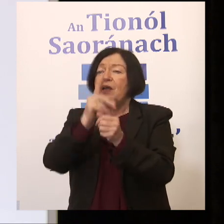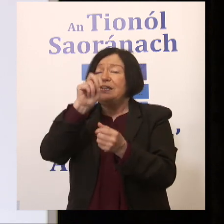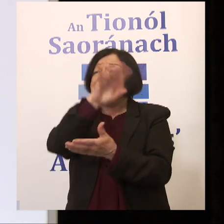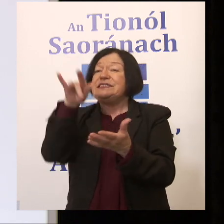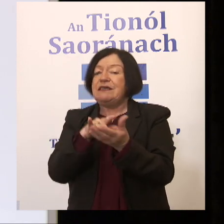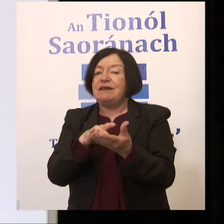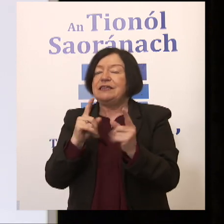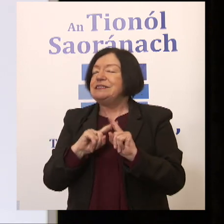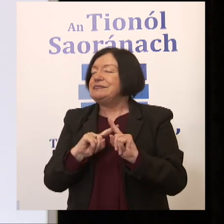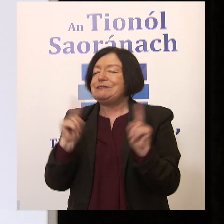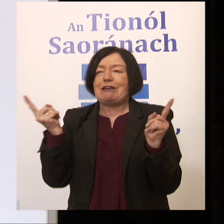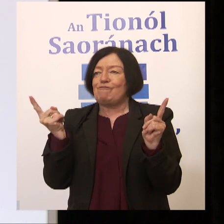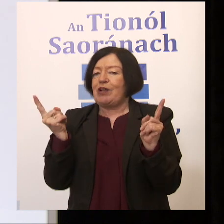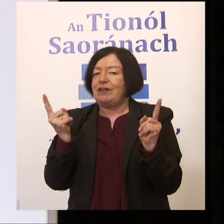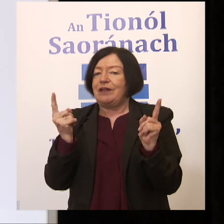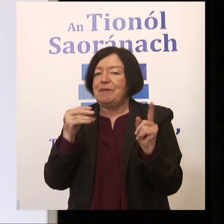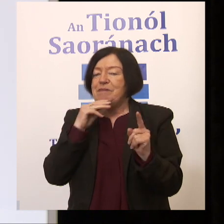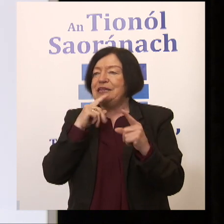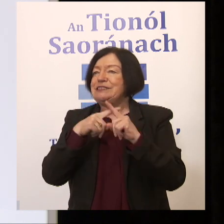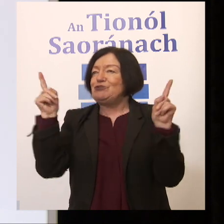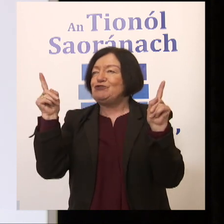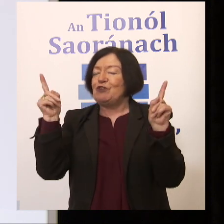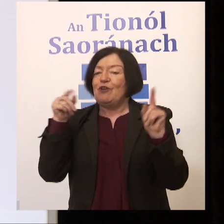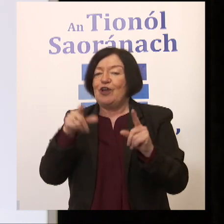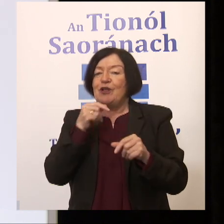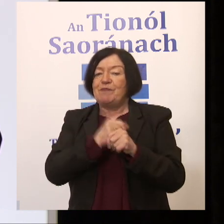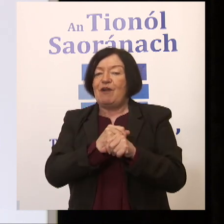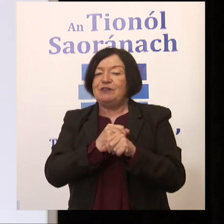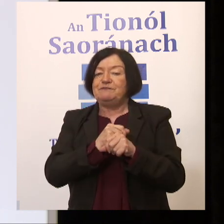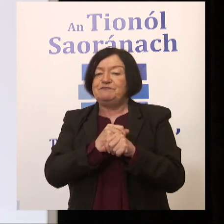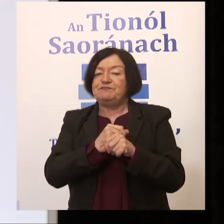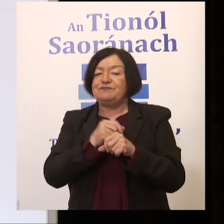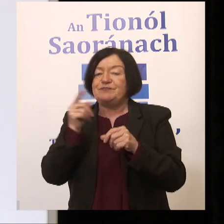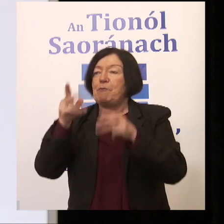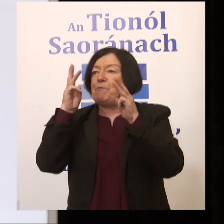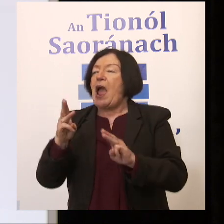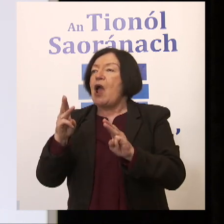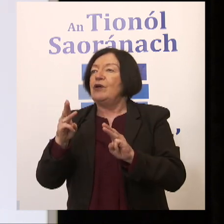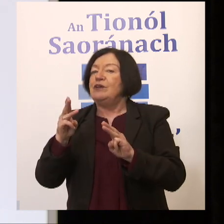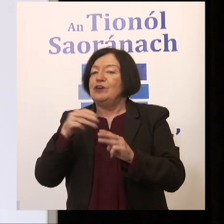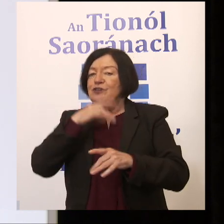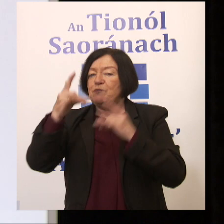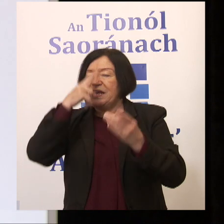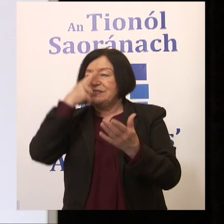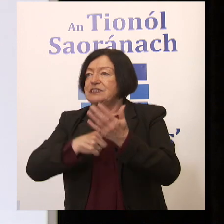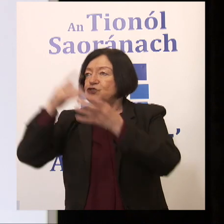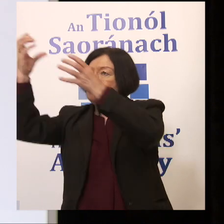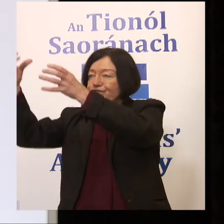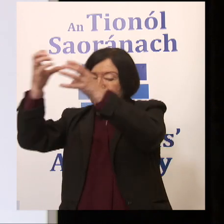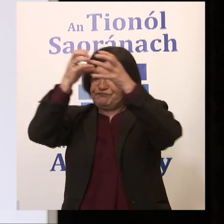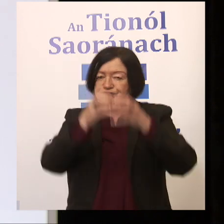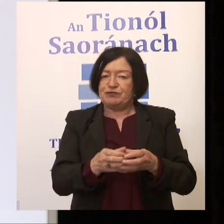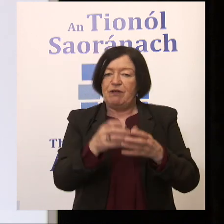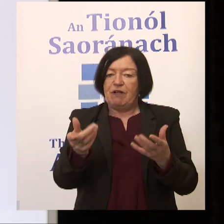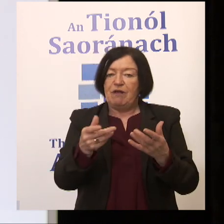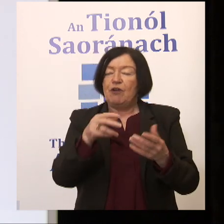decentralisation, that's not what they're talking about. They're talking about devolving the power to make decisions at that more, either